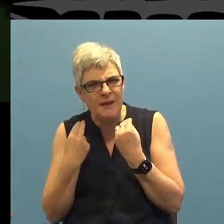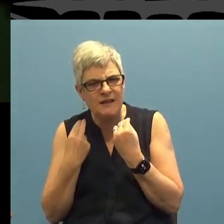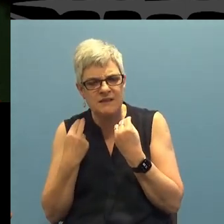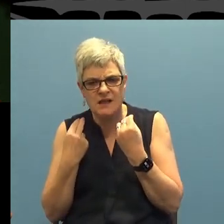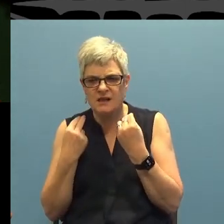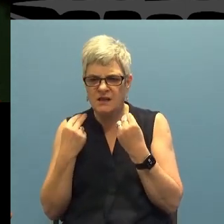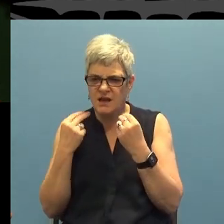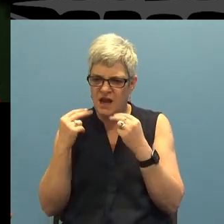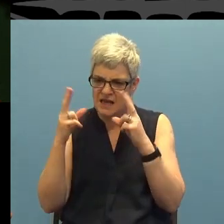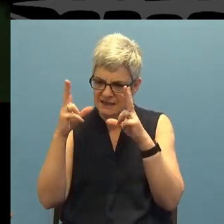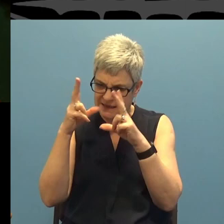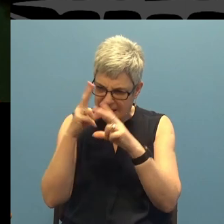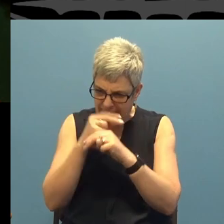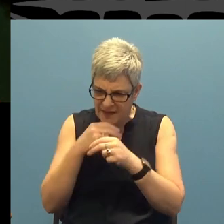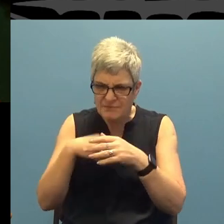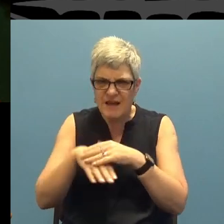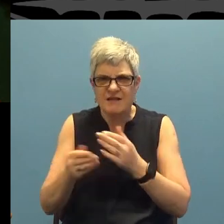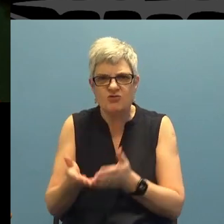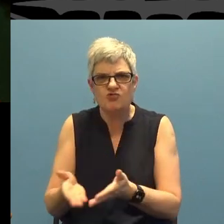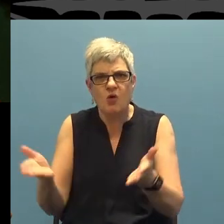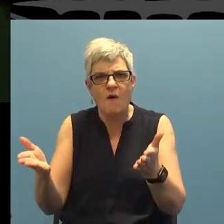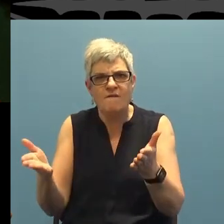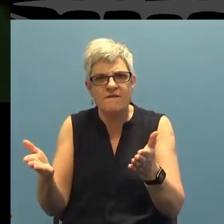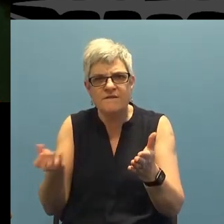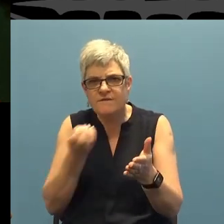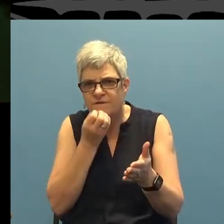sleeping in a feeding trough.